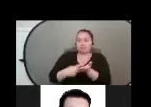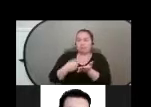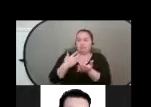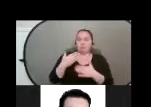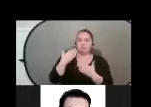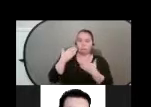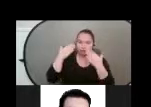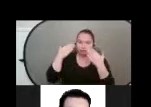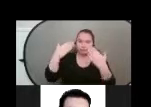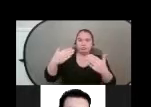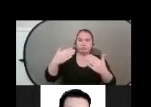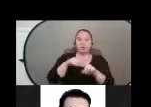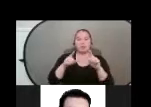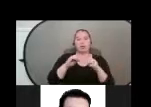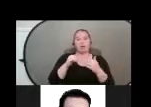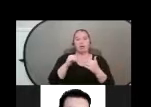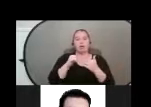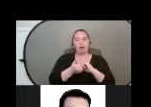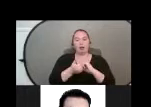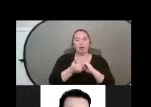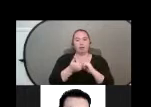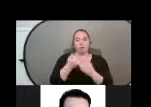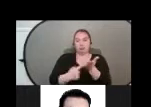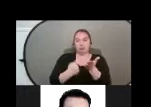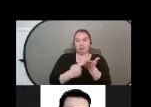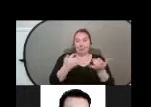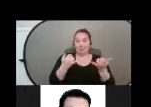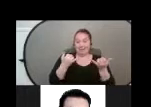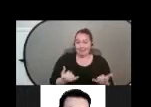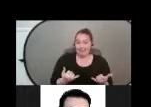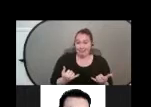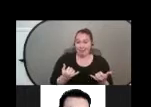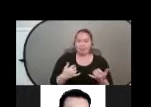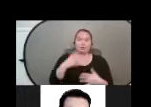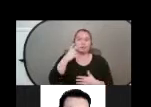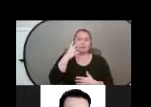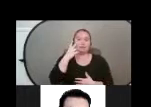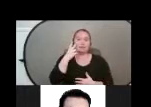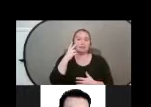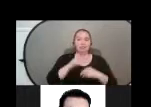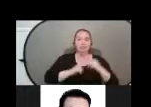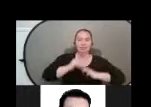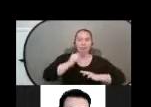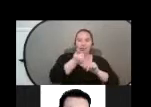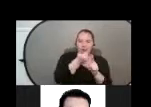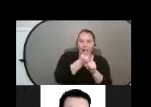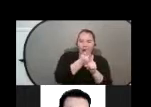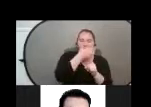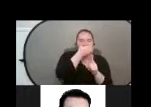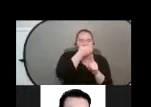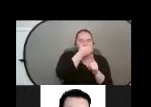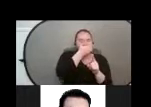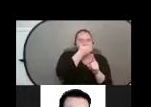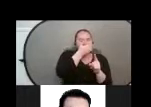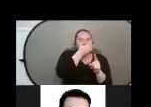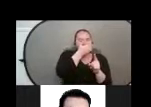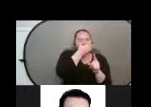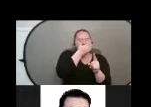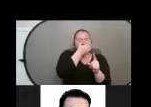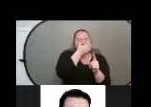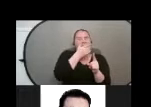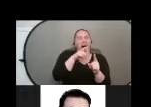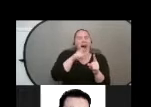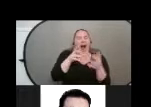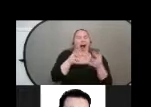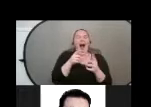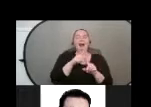that we're approaching it is really first address what does the facility need and kind of balance between those two. But ultimately, there would